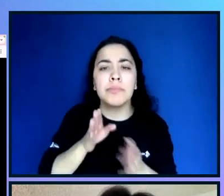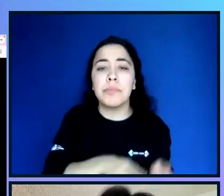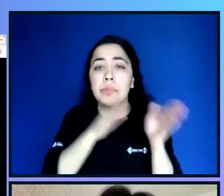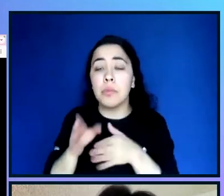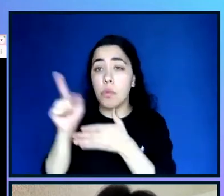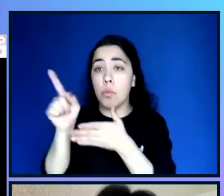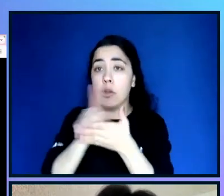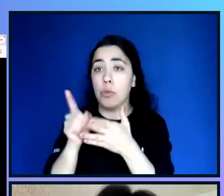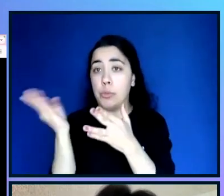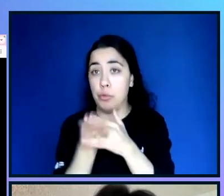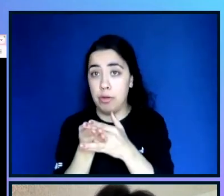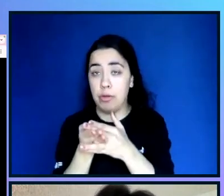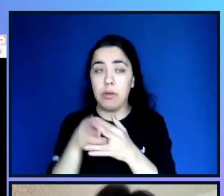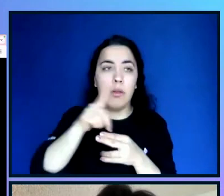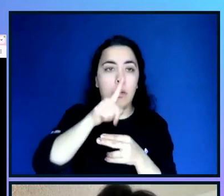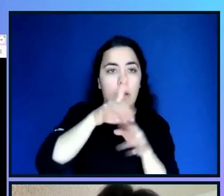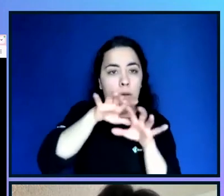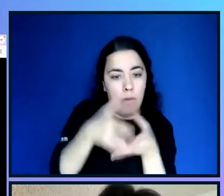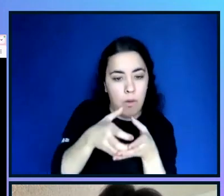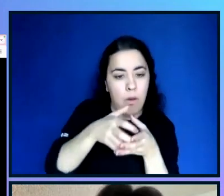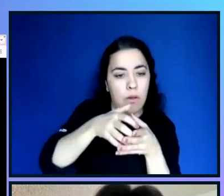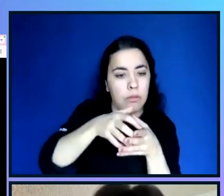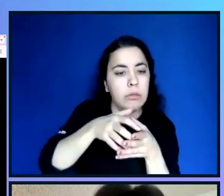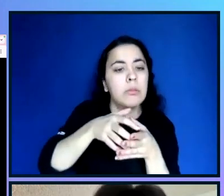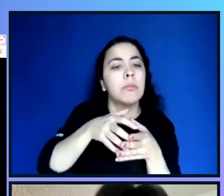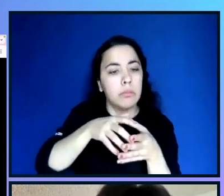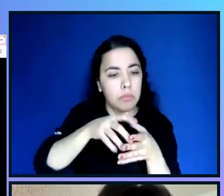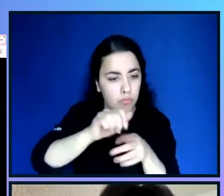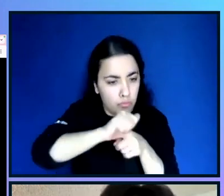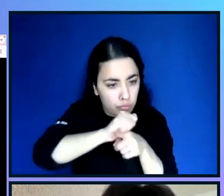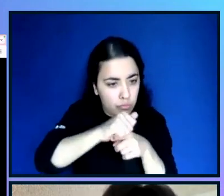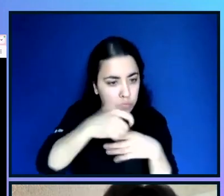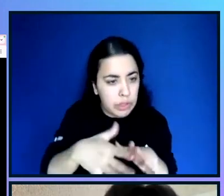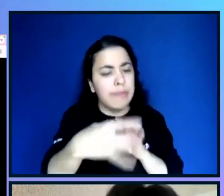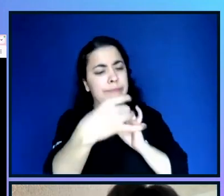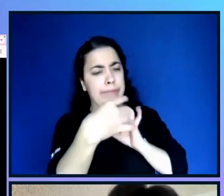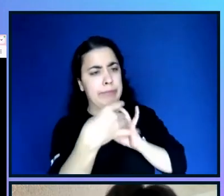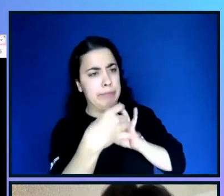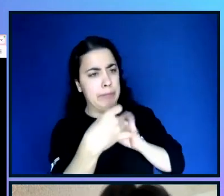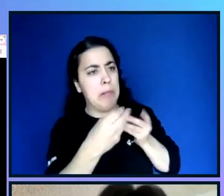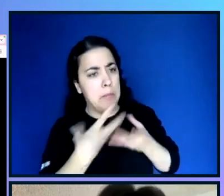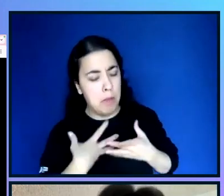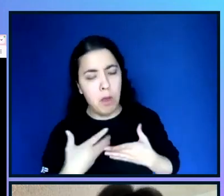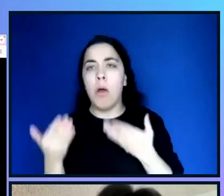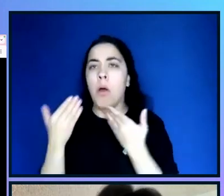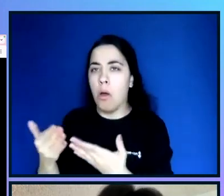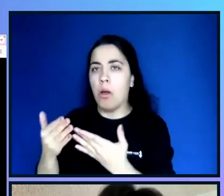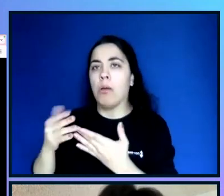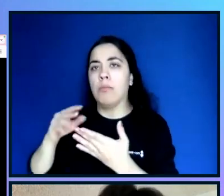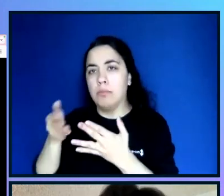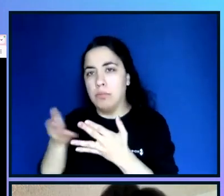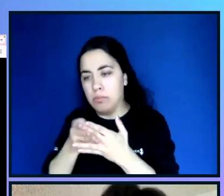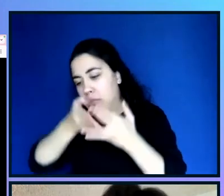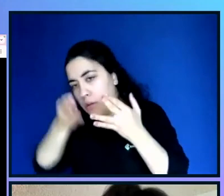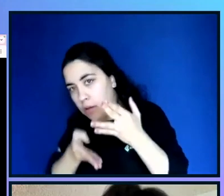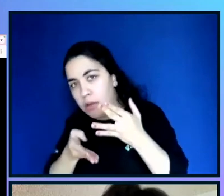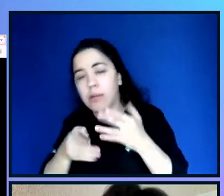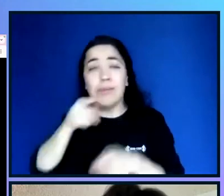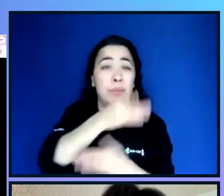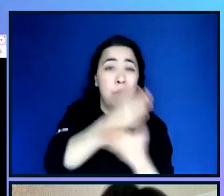one cohort's bootcamp to ask for feedback, like a midpoint evaluation, if you will, which is something we didn't get to do in version